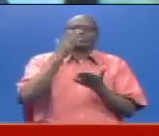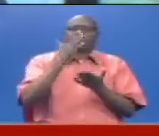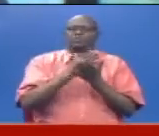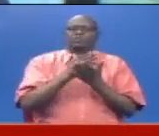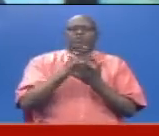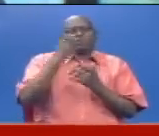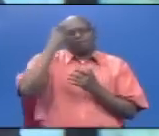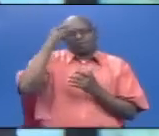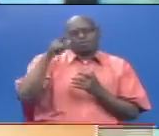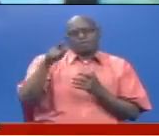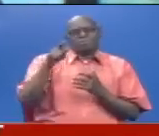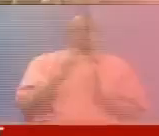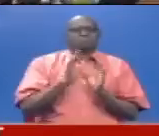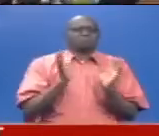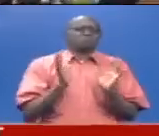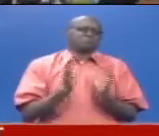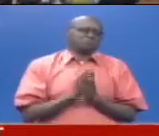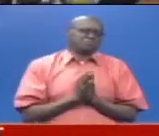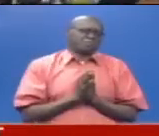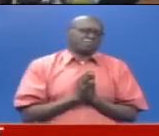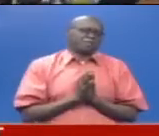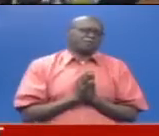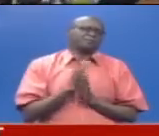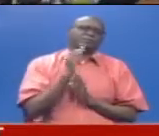for Waihiga. And so...